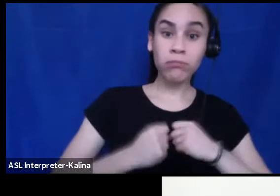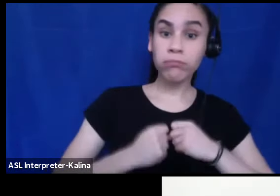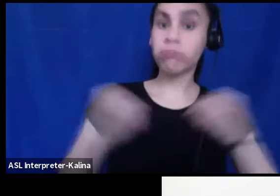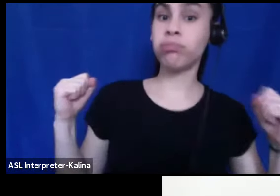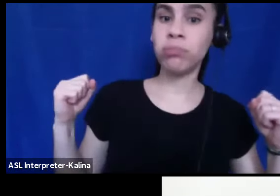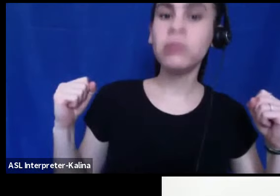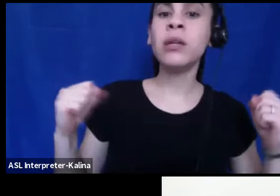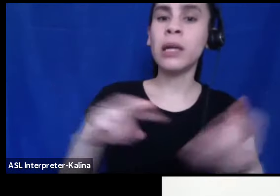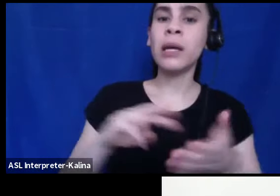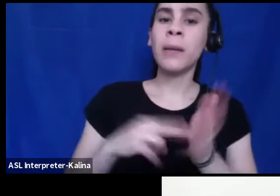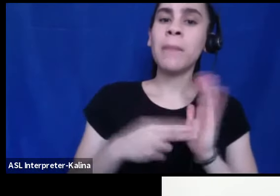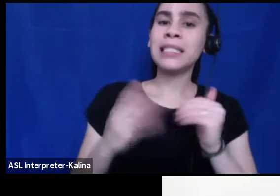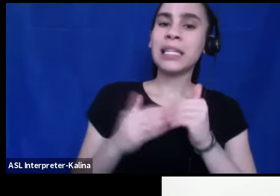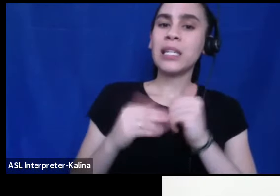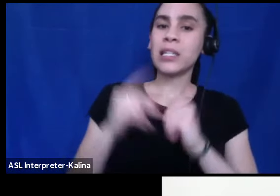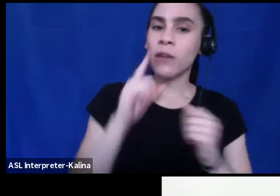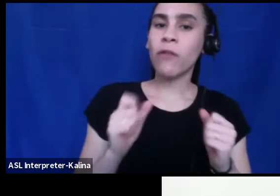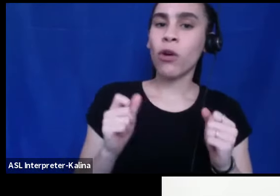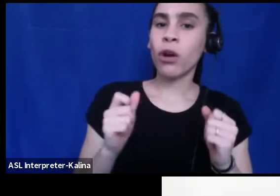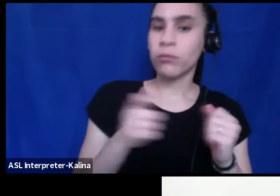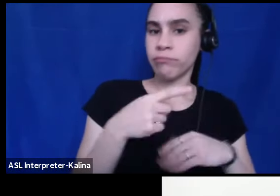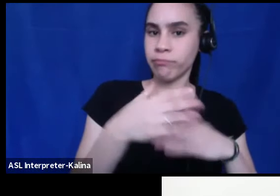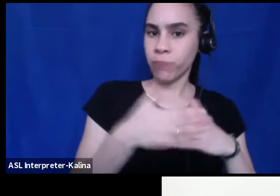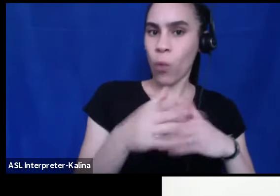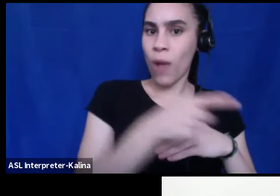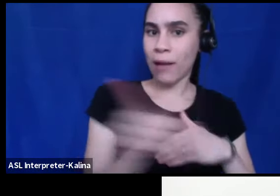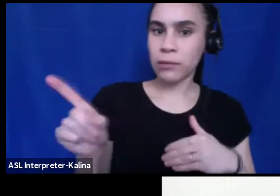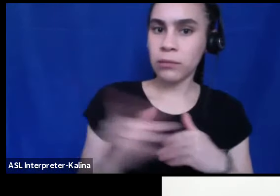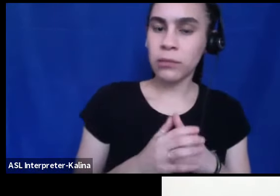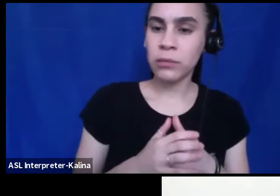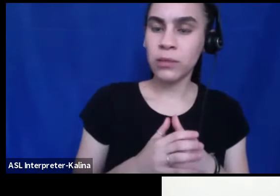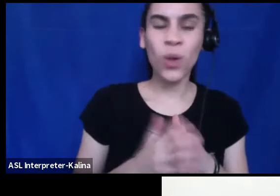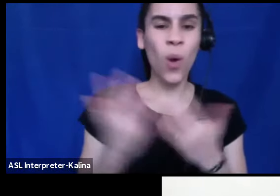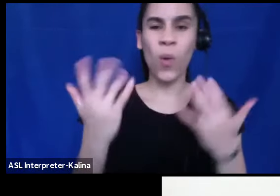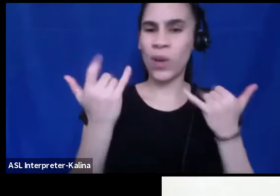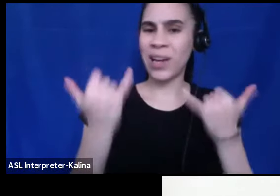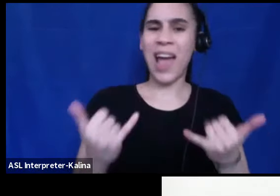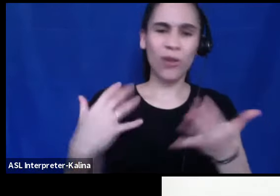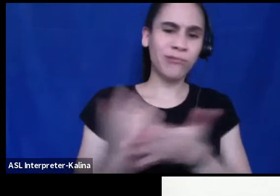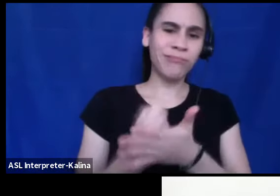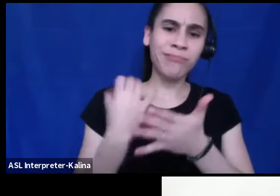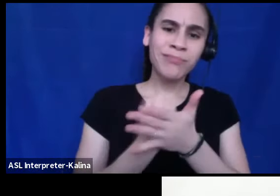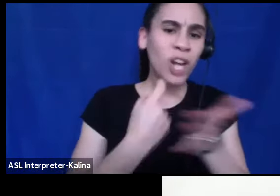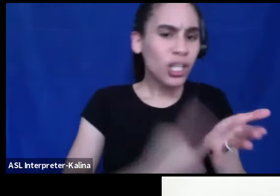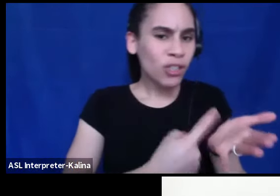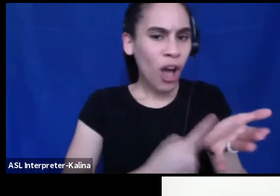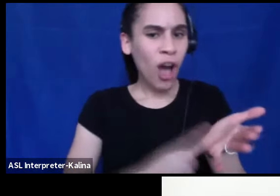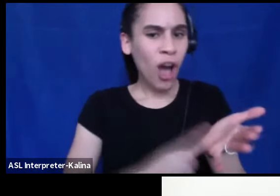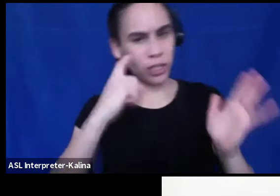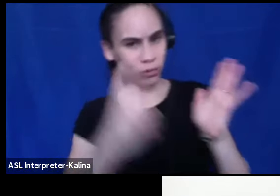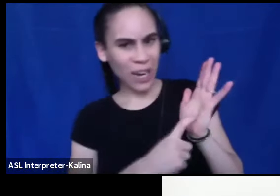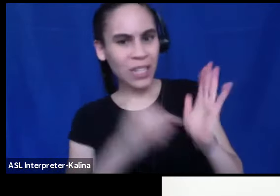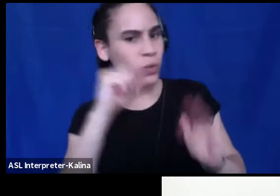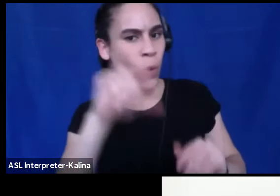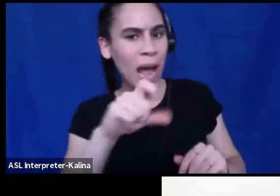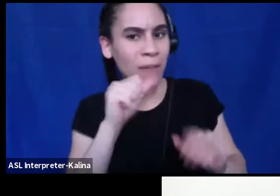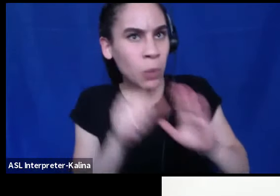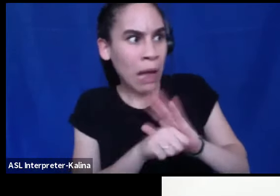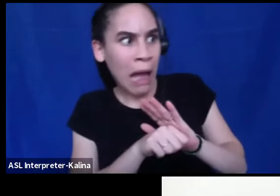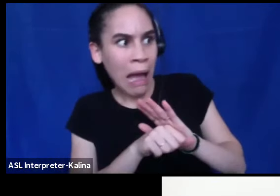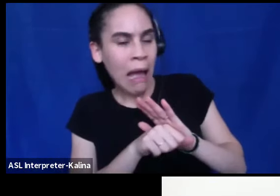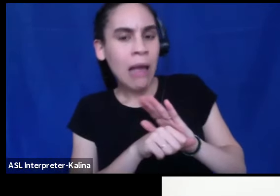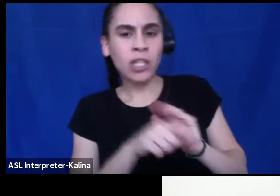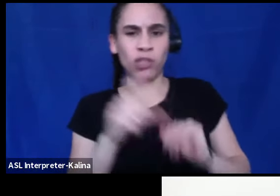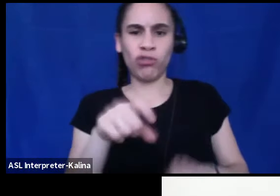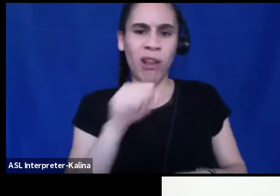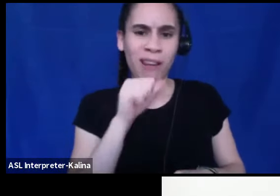the first thing we can do, is to start talking about it, right? Is to start recognizing that you don't have to hide it. You shouldn't have to hide it.